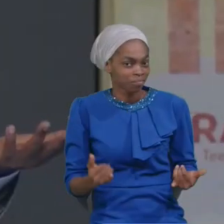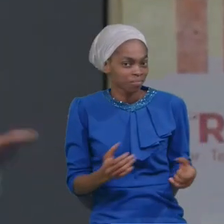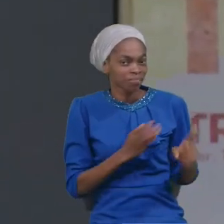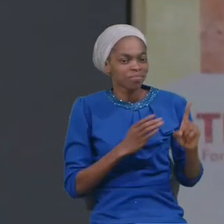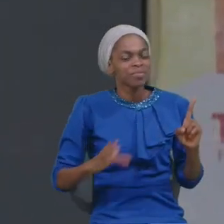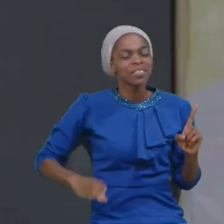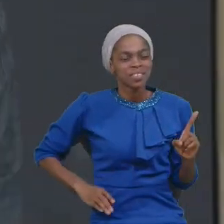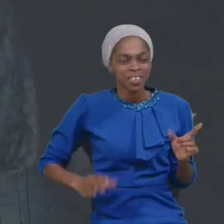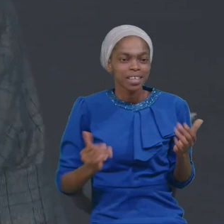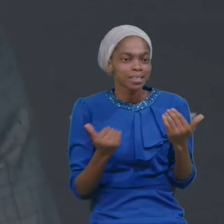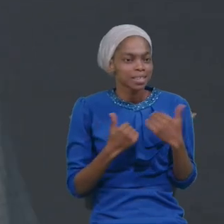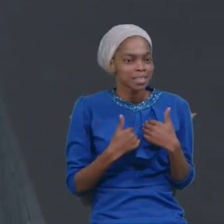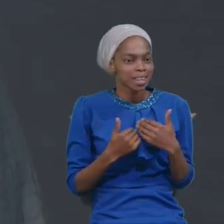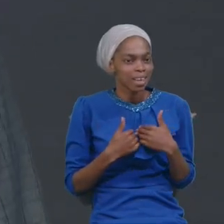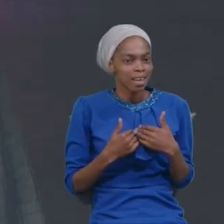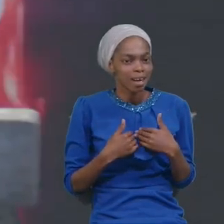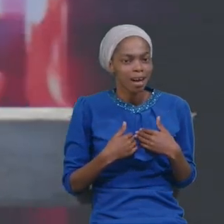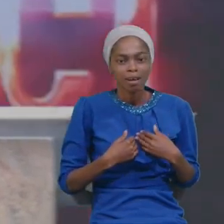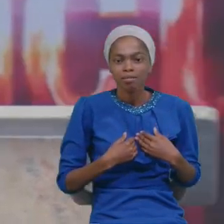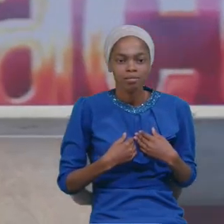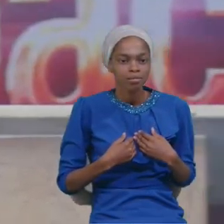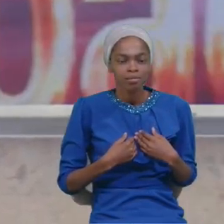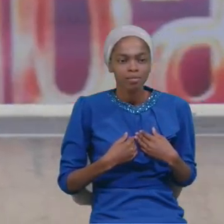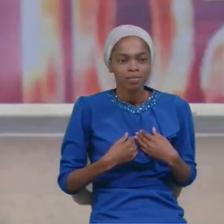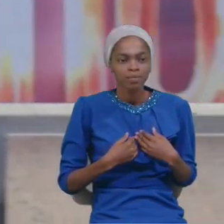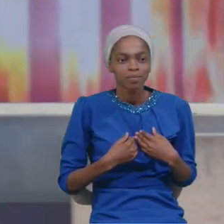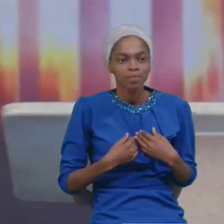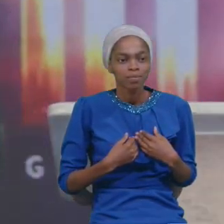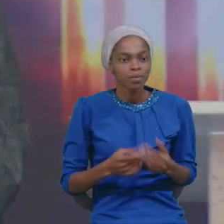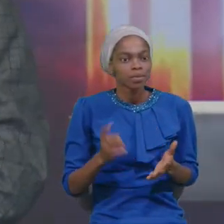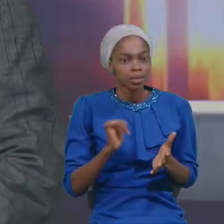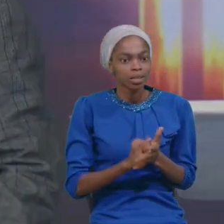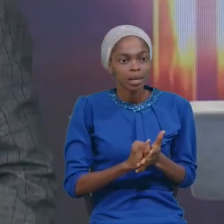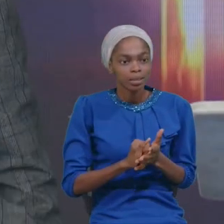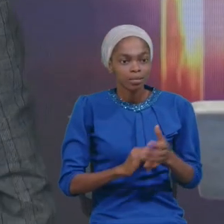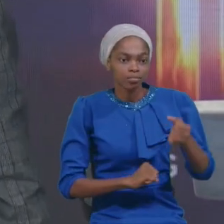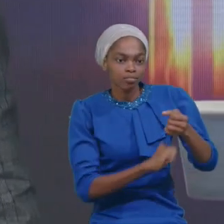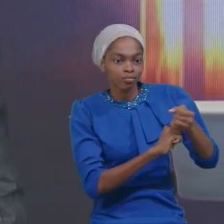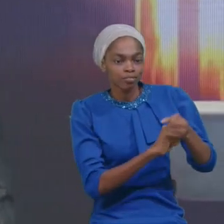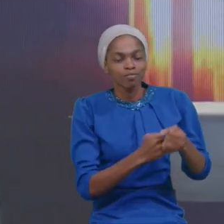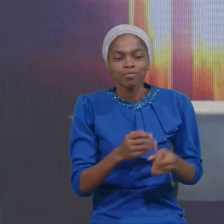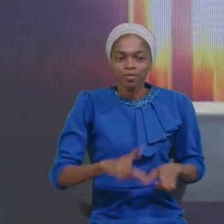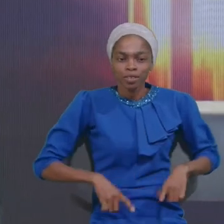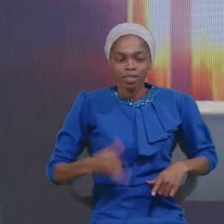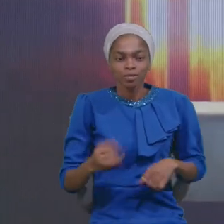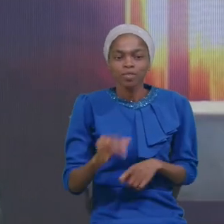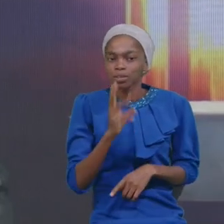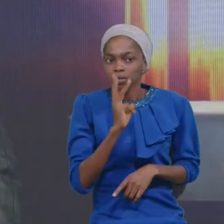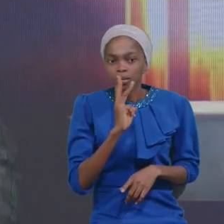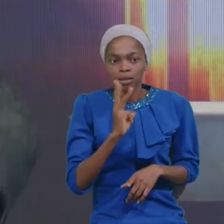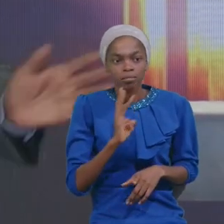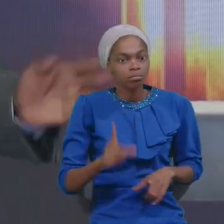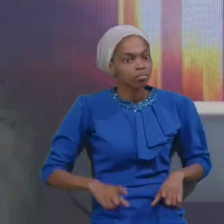of life. All the water you can have on this earth, from the well, from the